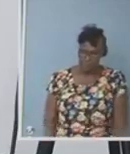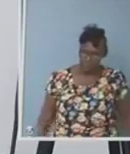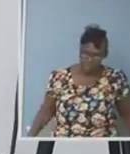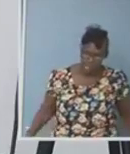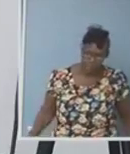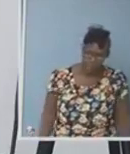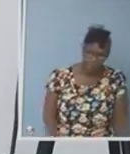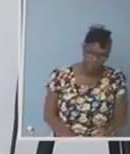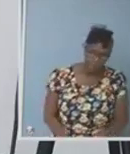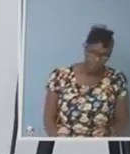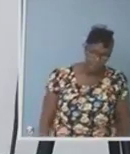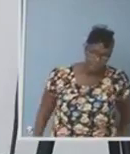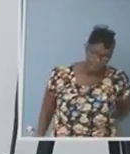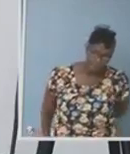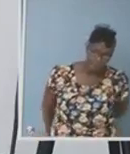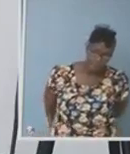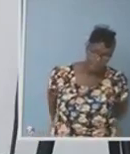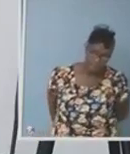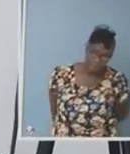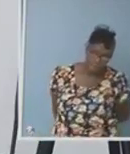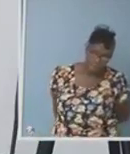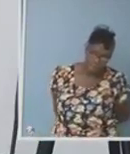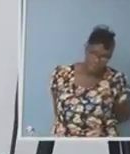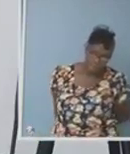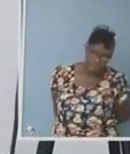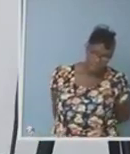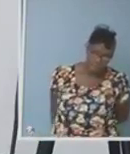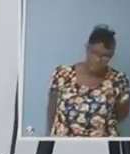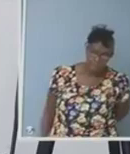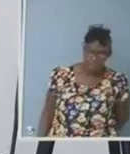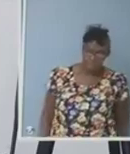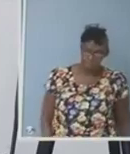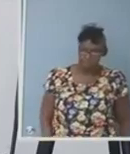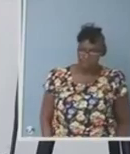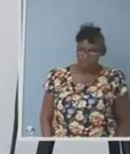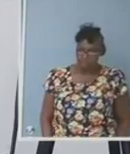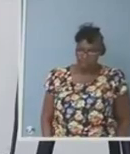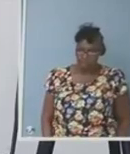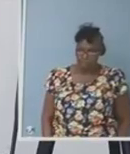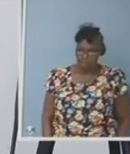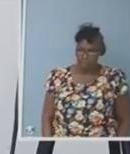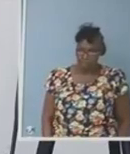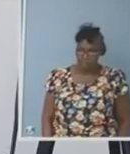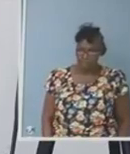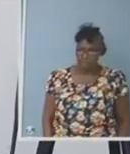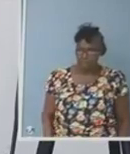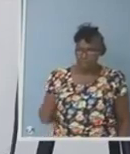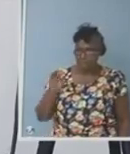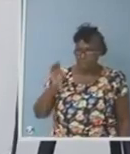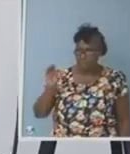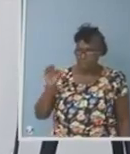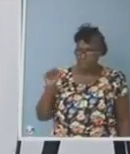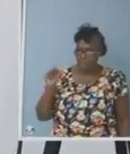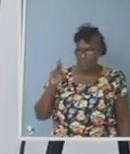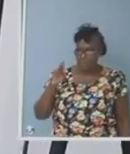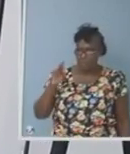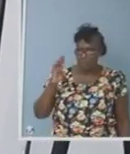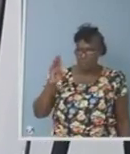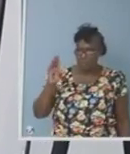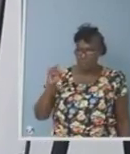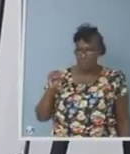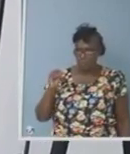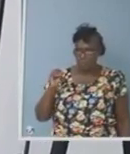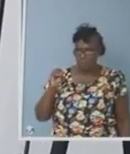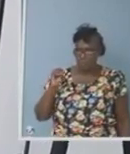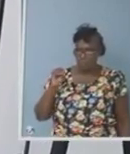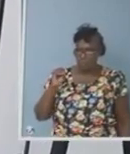mic, given, just to piggyback on the situation this morning with the Cabo Star, do you see